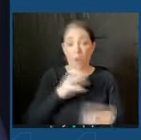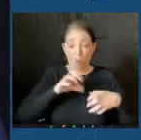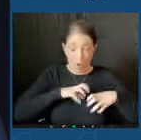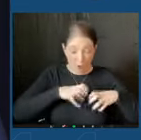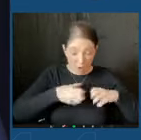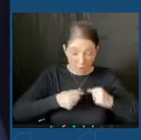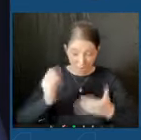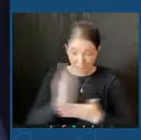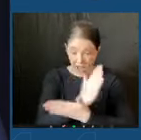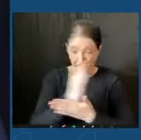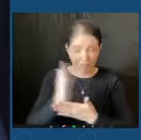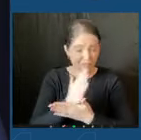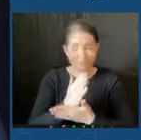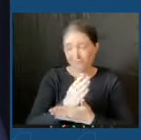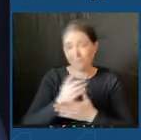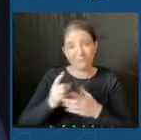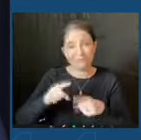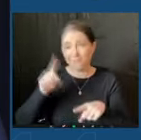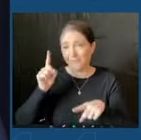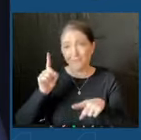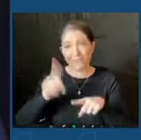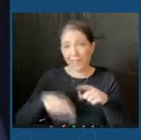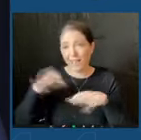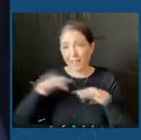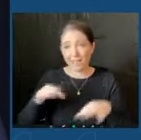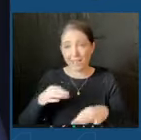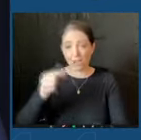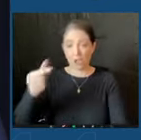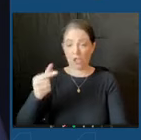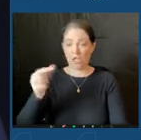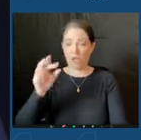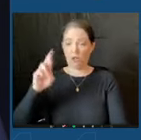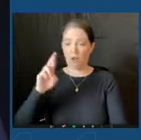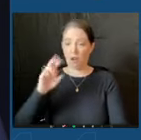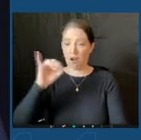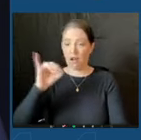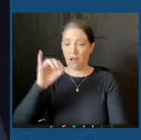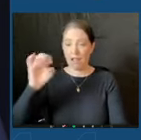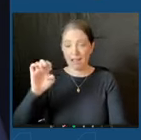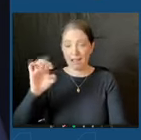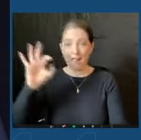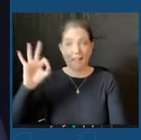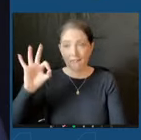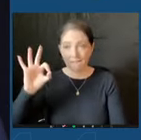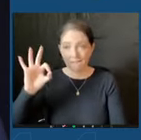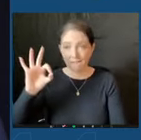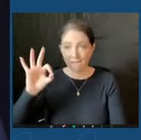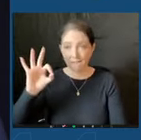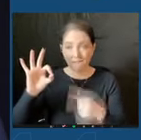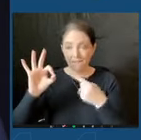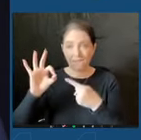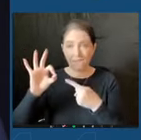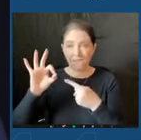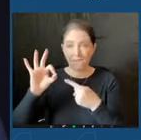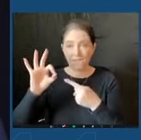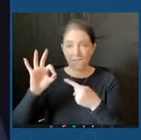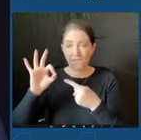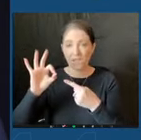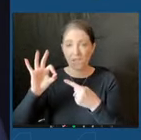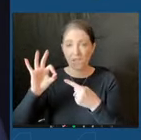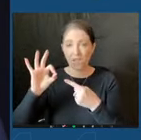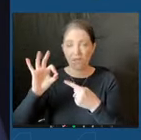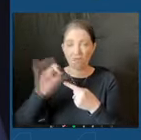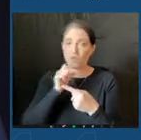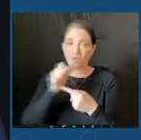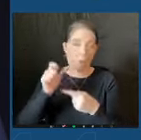The five letters G-R-I-E-F do not appropriately capture the Grand